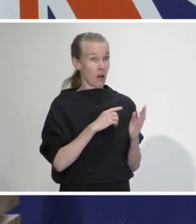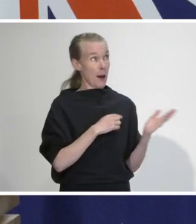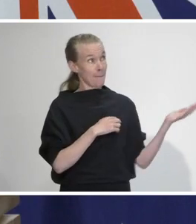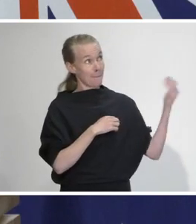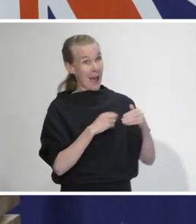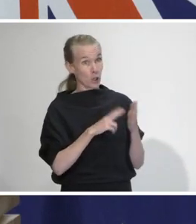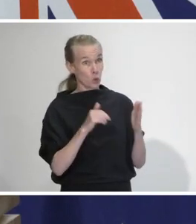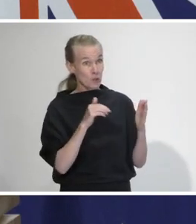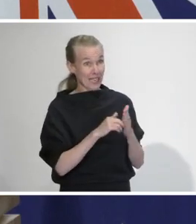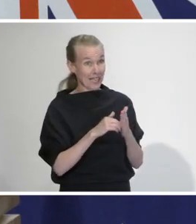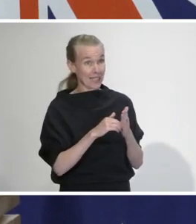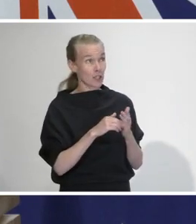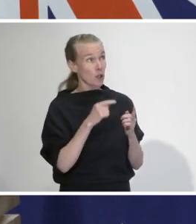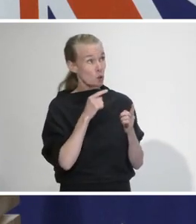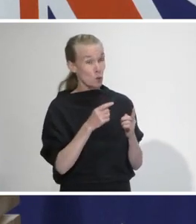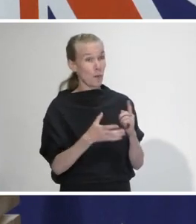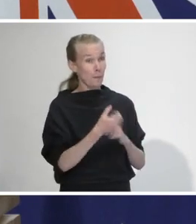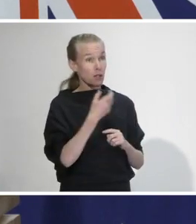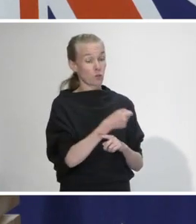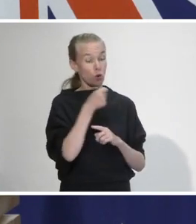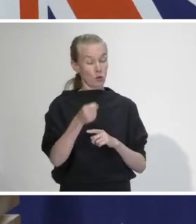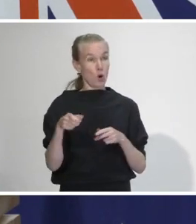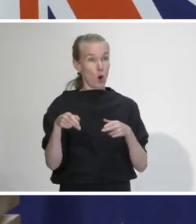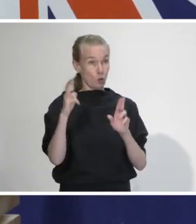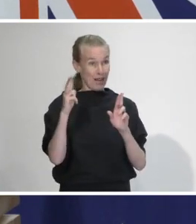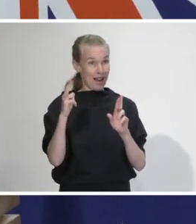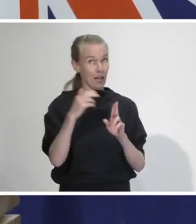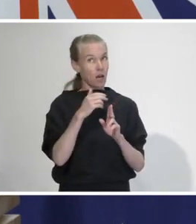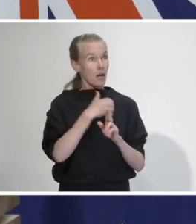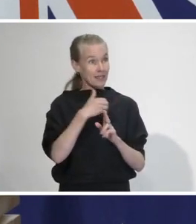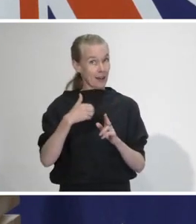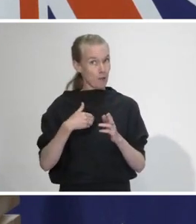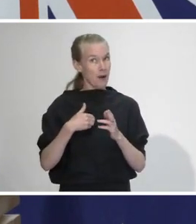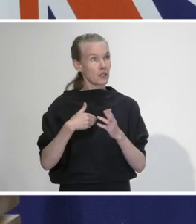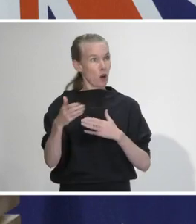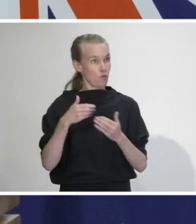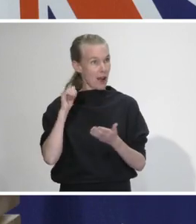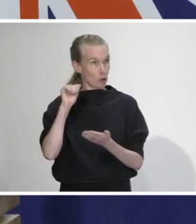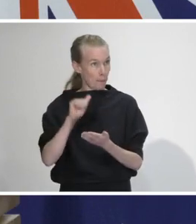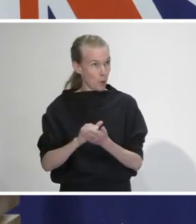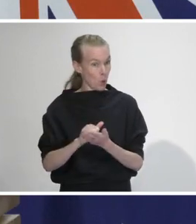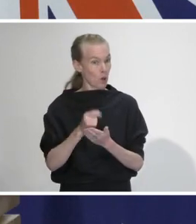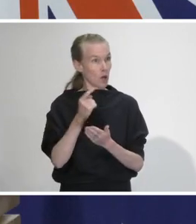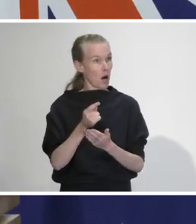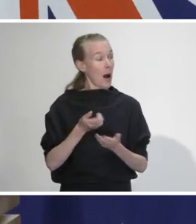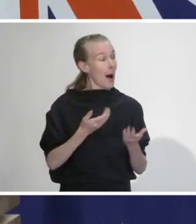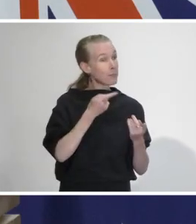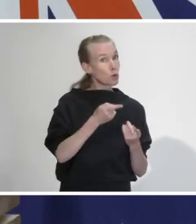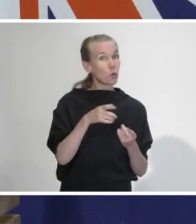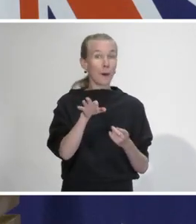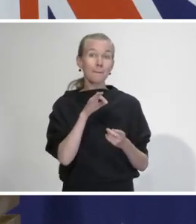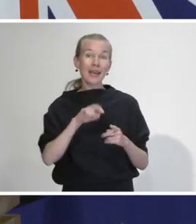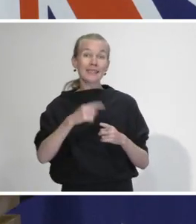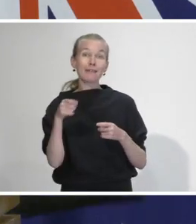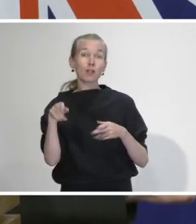by the New Zealand government. They cannot go home for 14 days. So essentially they are. The reason we just use the word quarantine is it comes